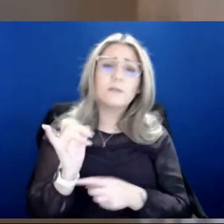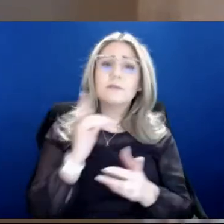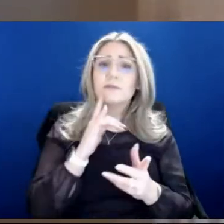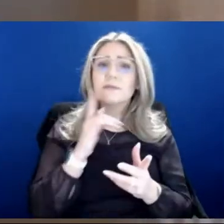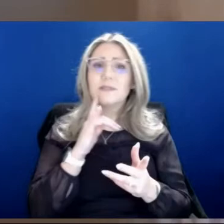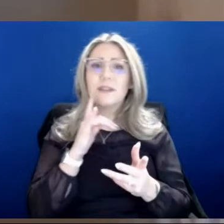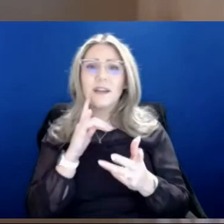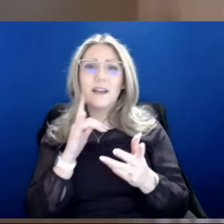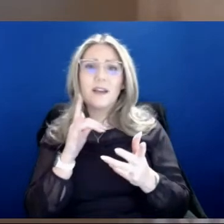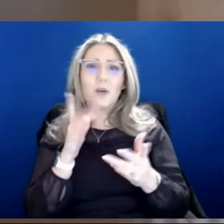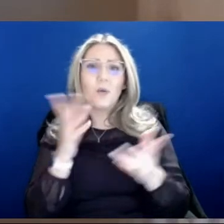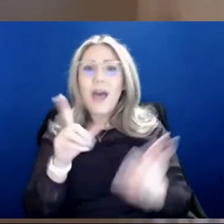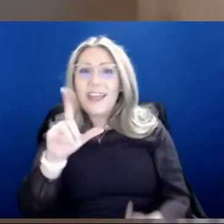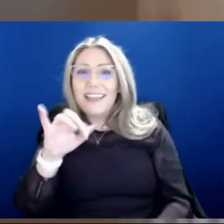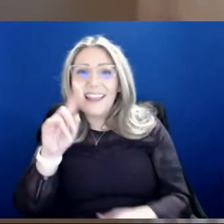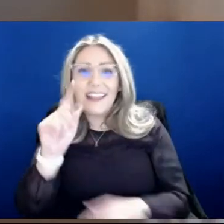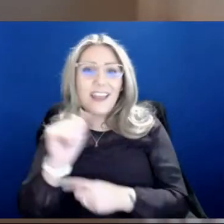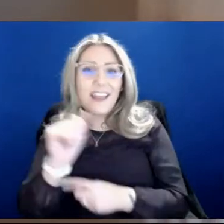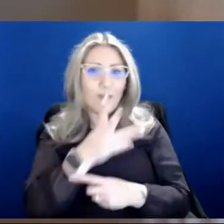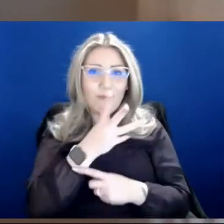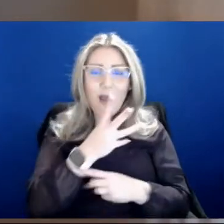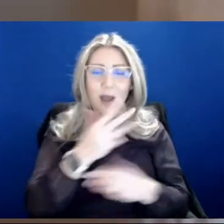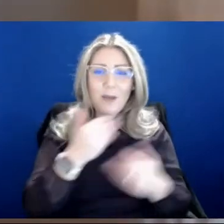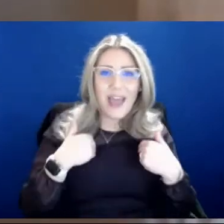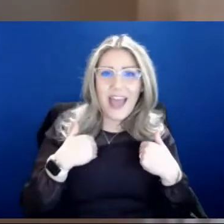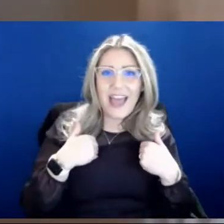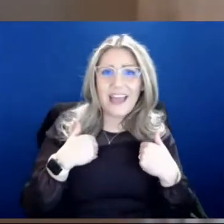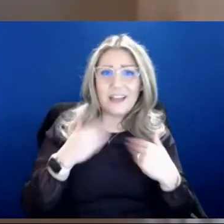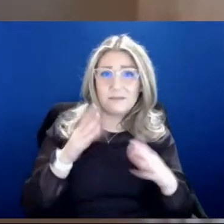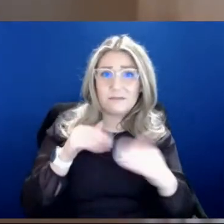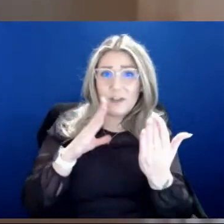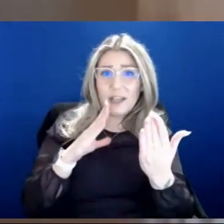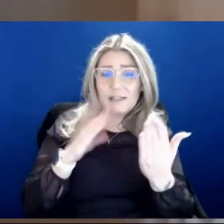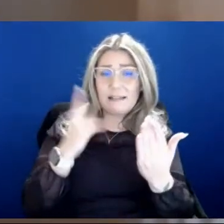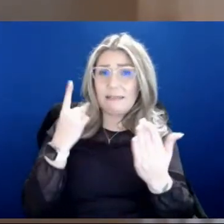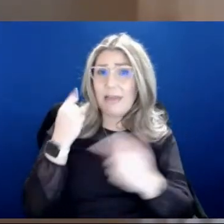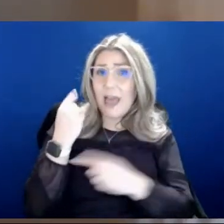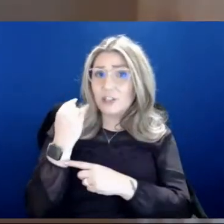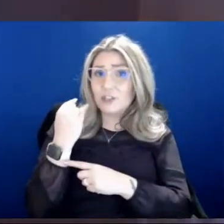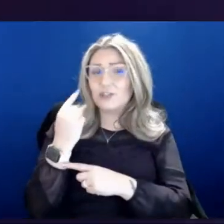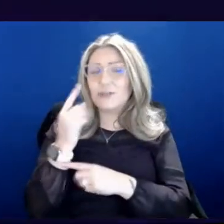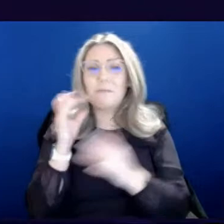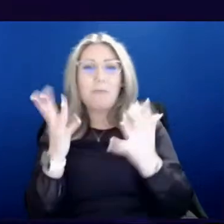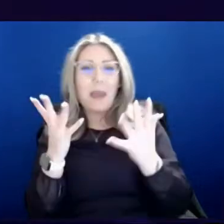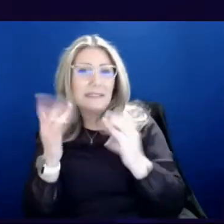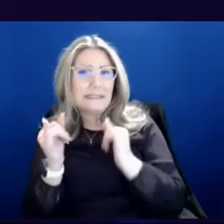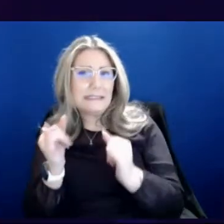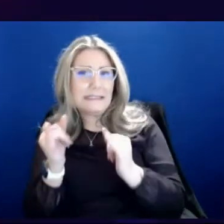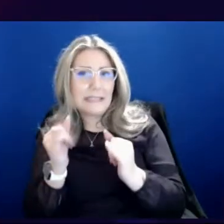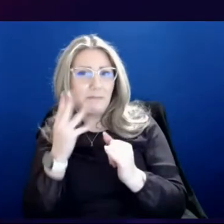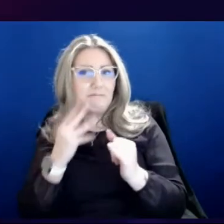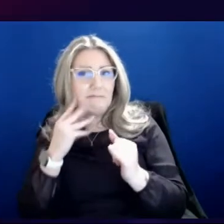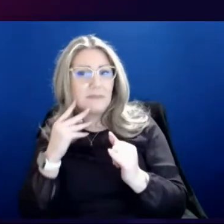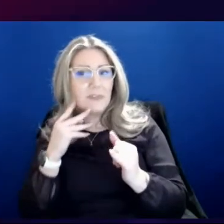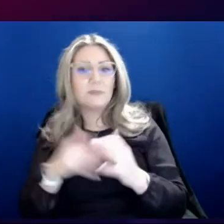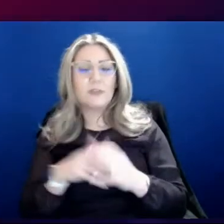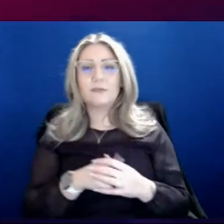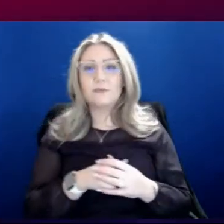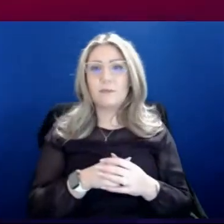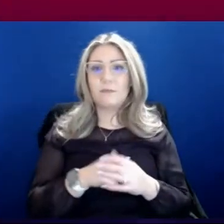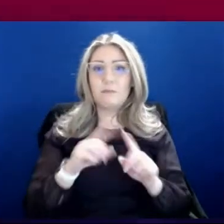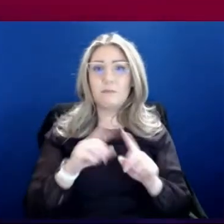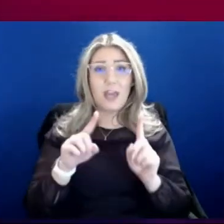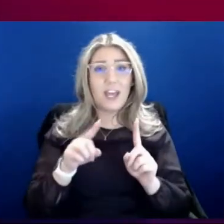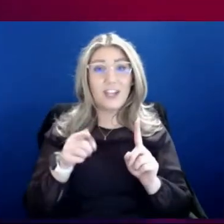mom had encountered this last year might be some of the same things I was encountering. But Lola's mom is